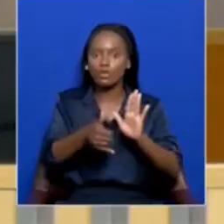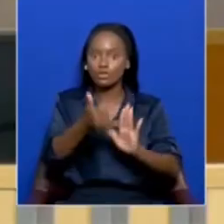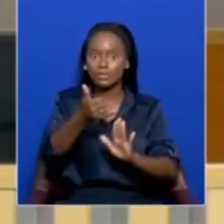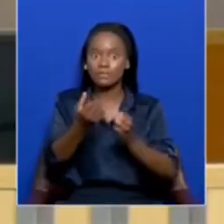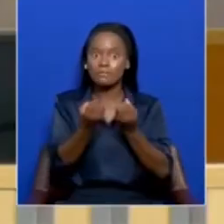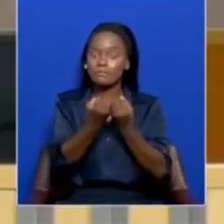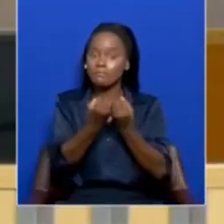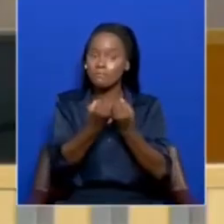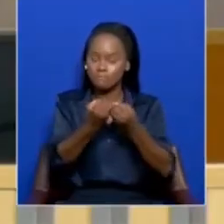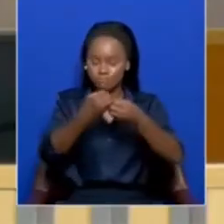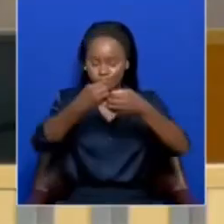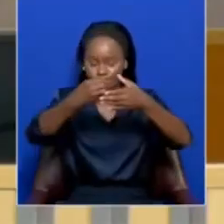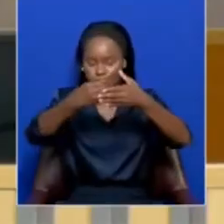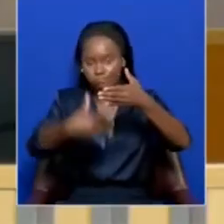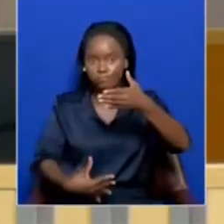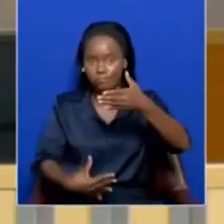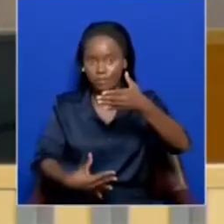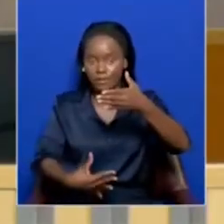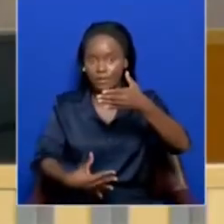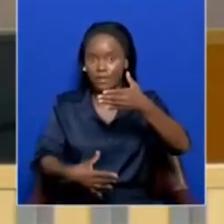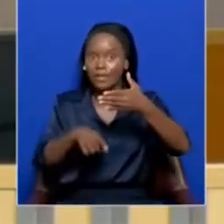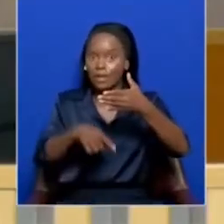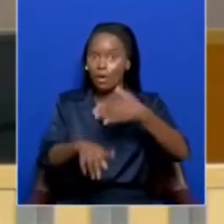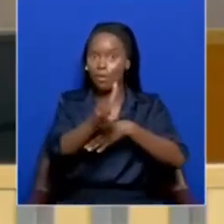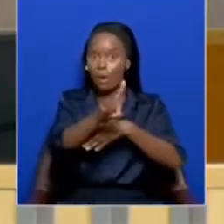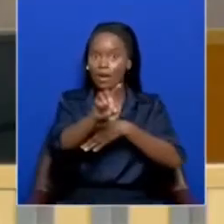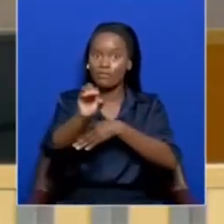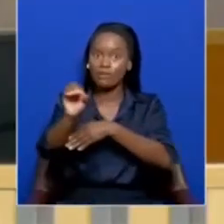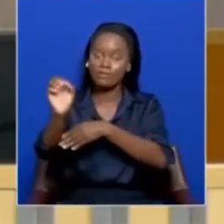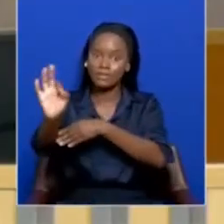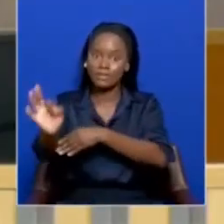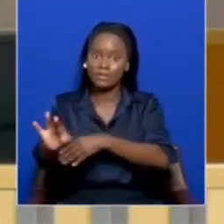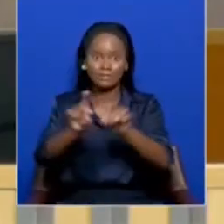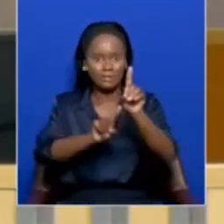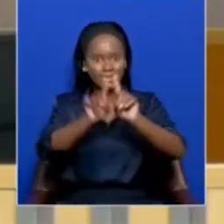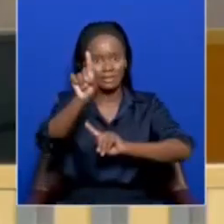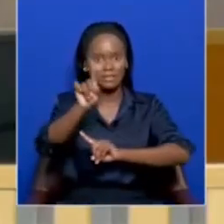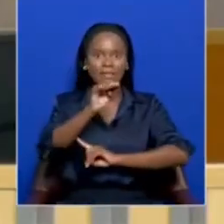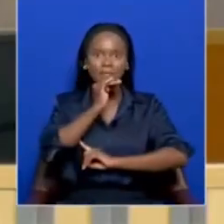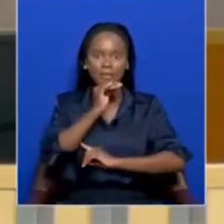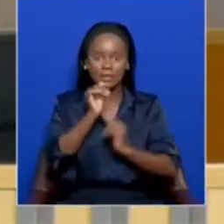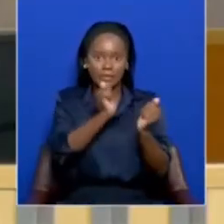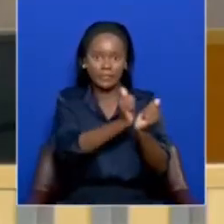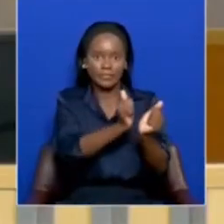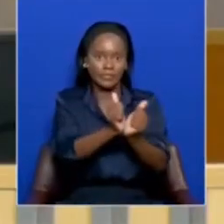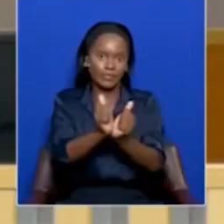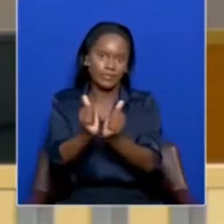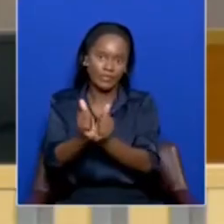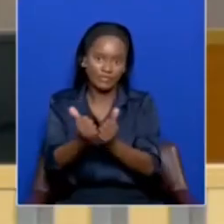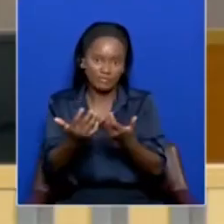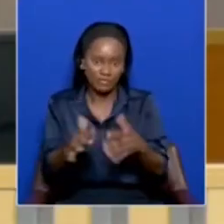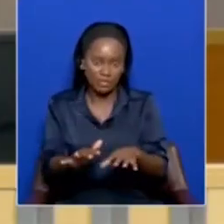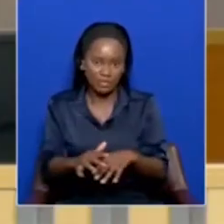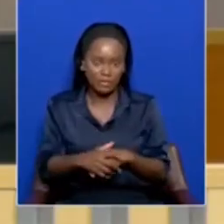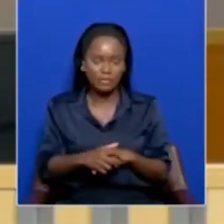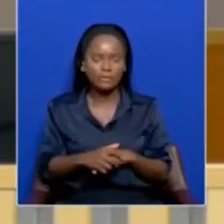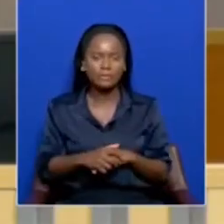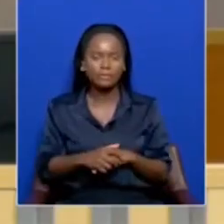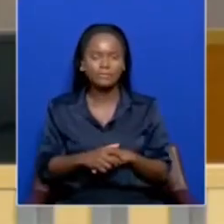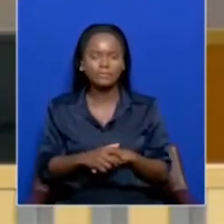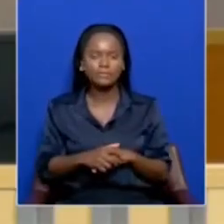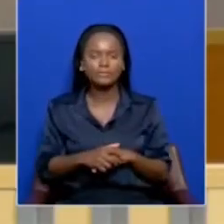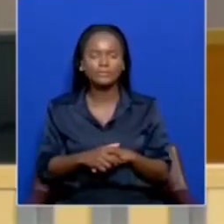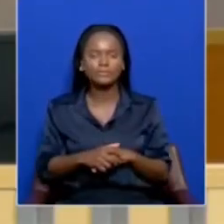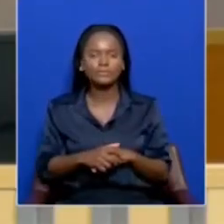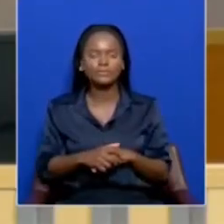of, I think all, you say the suspects